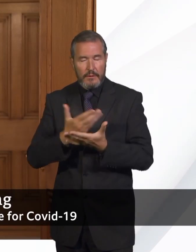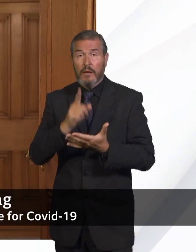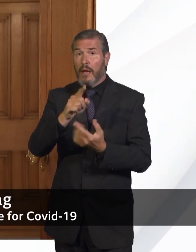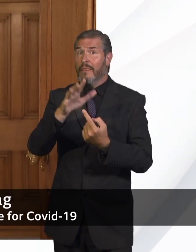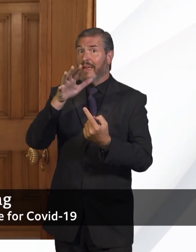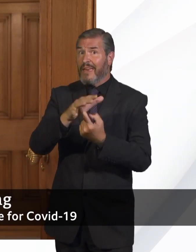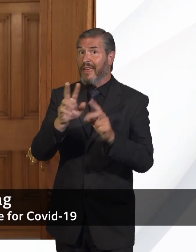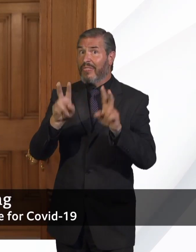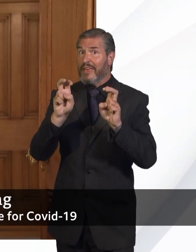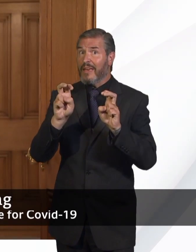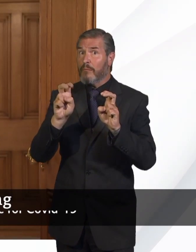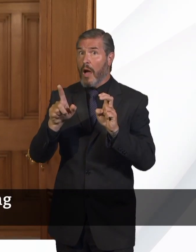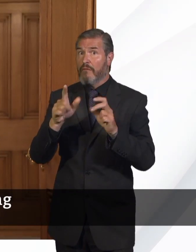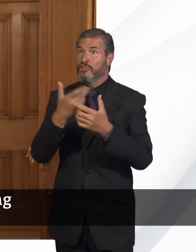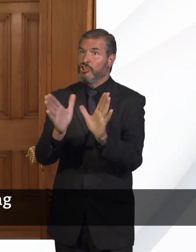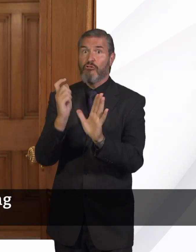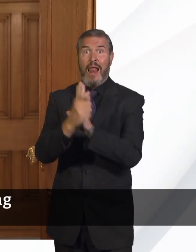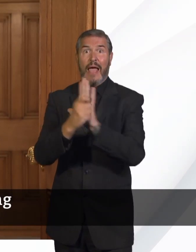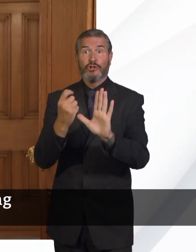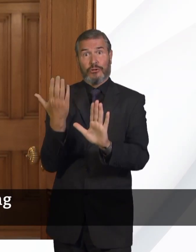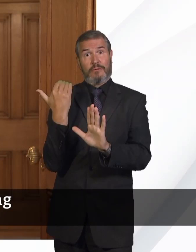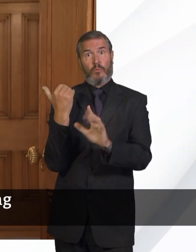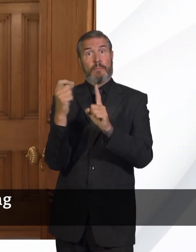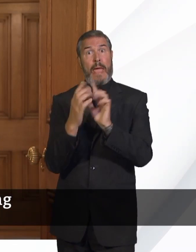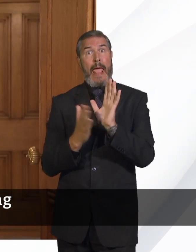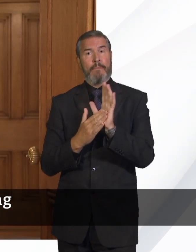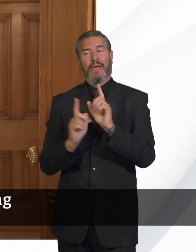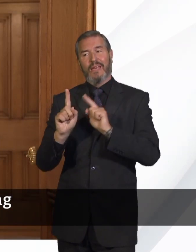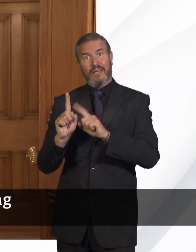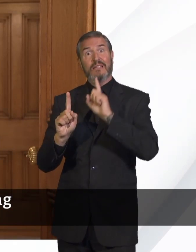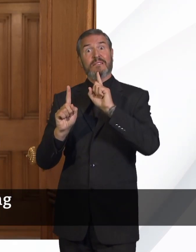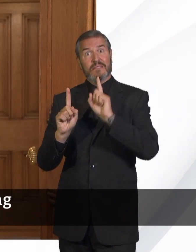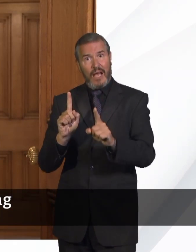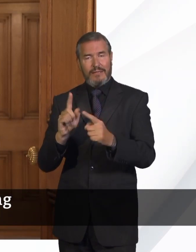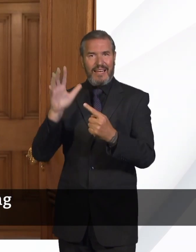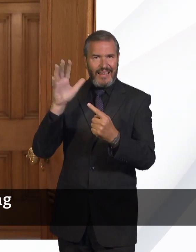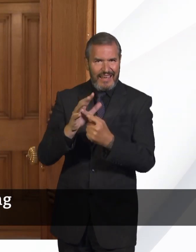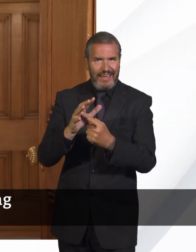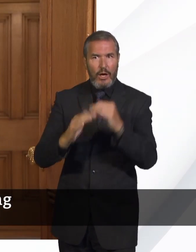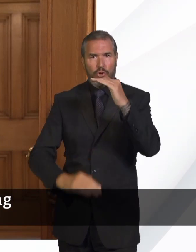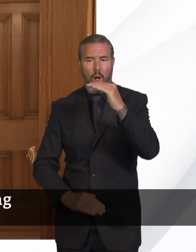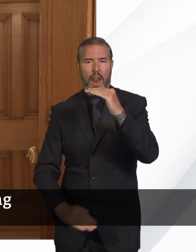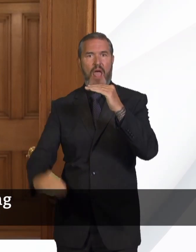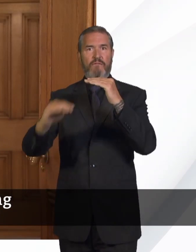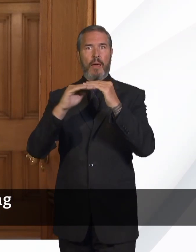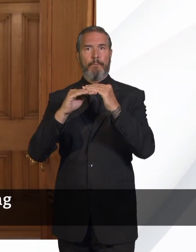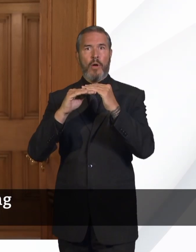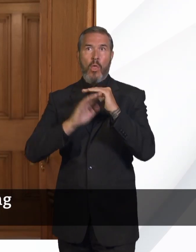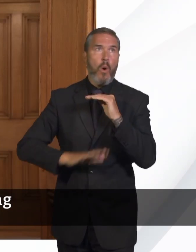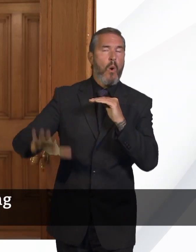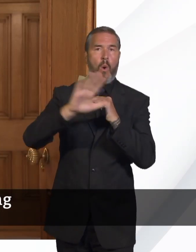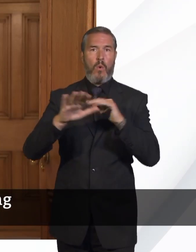of the general election and what the Prime Minister is absolutely keen to make sure we do, which is level up across our